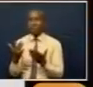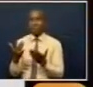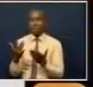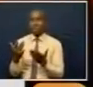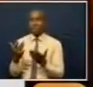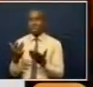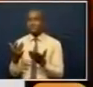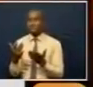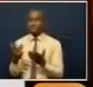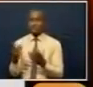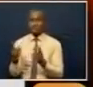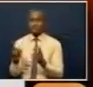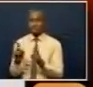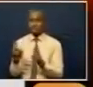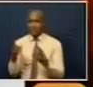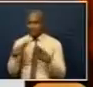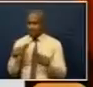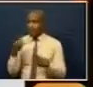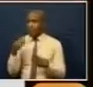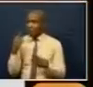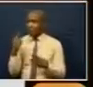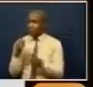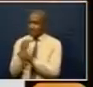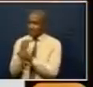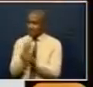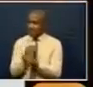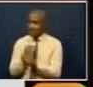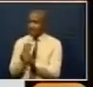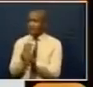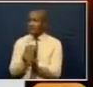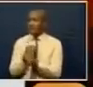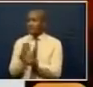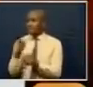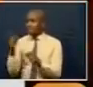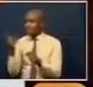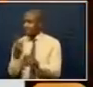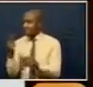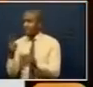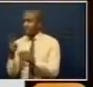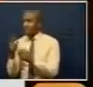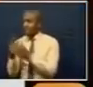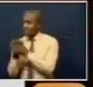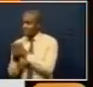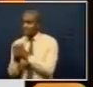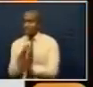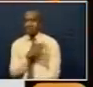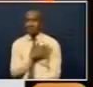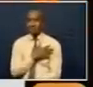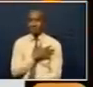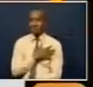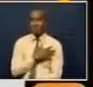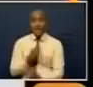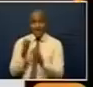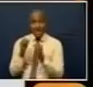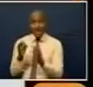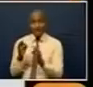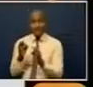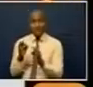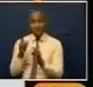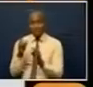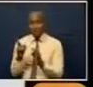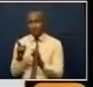in, the people who came out to my defense are MCS from NASA and Jubilee. You know, like if in your county you're used to just